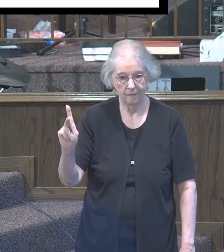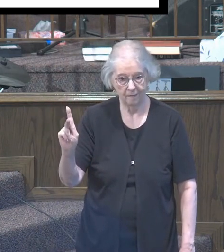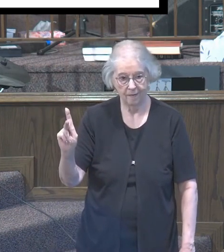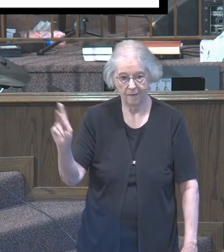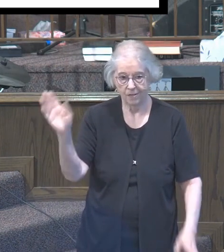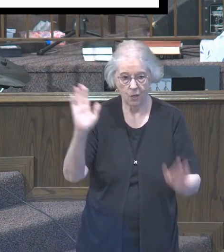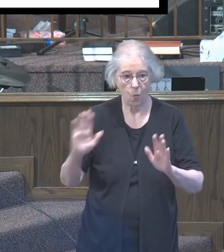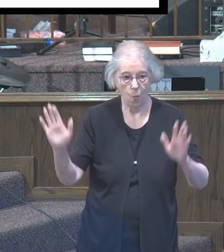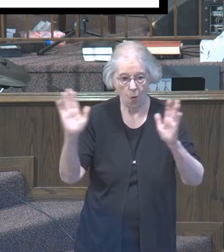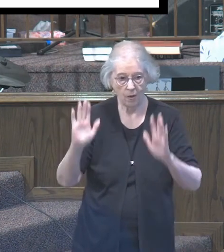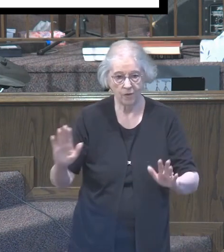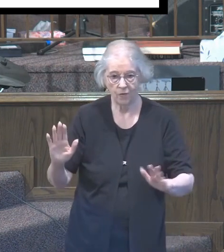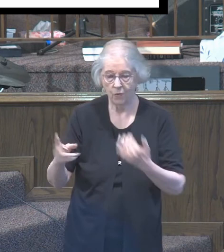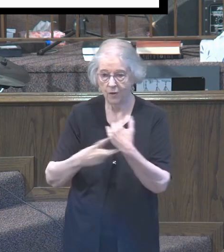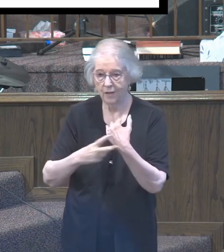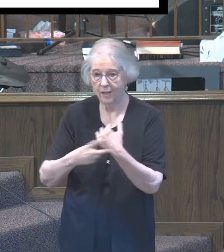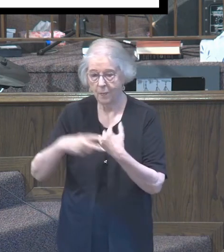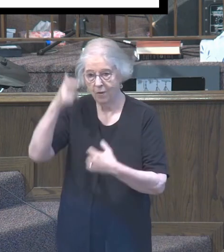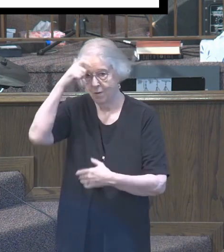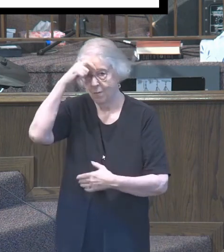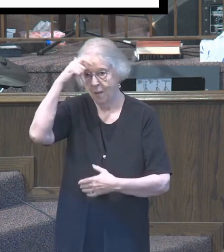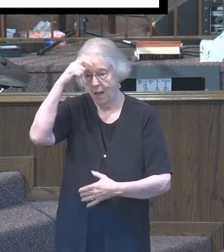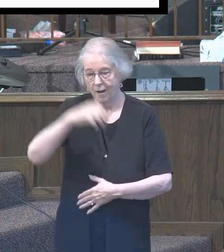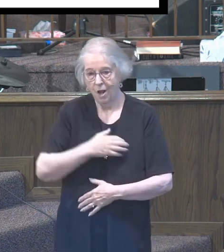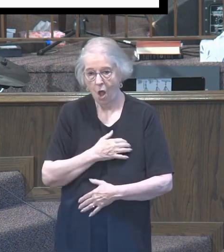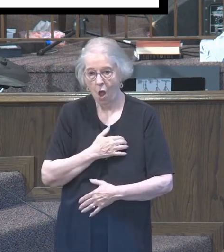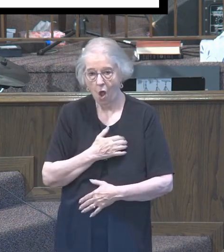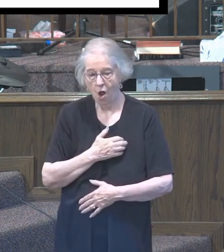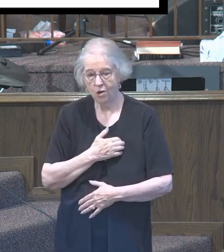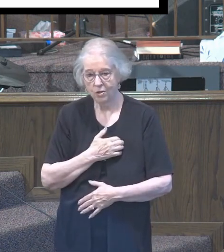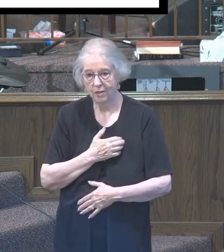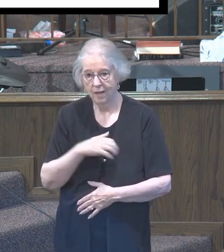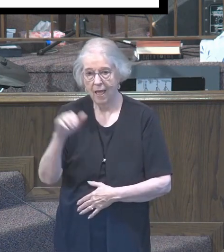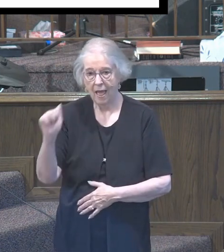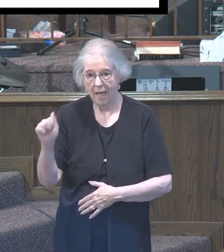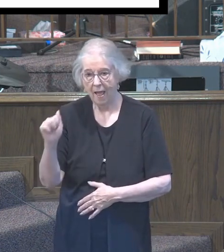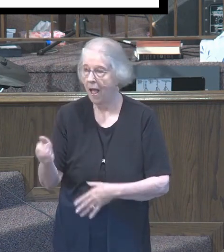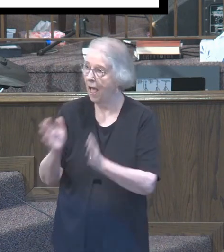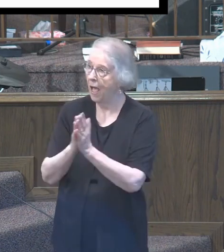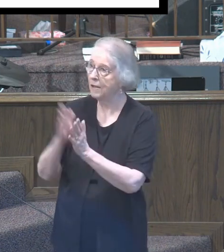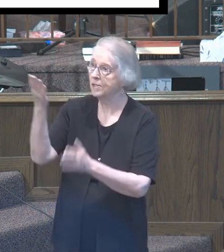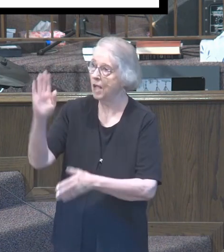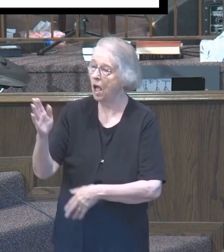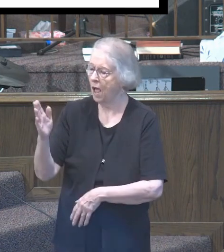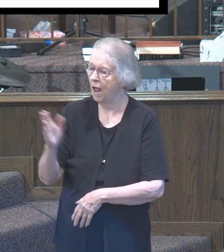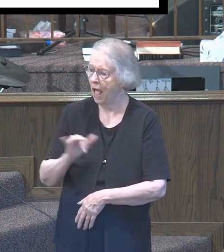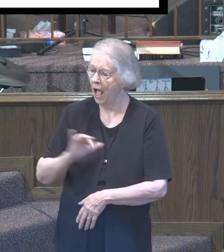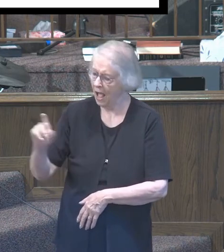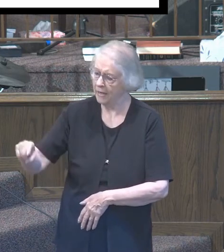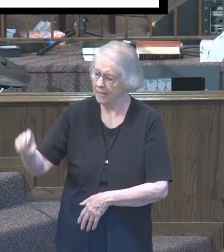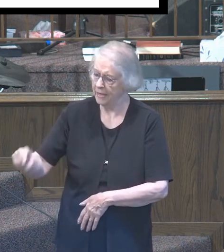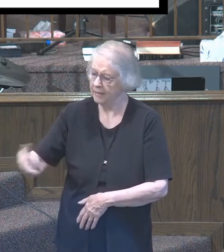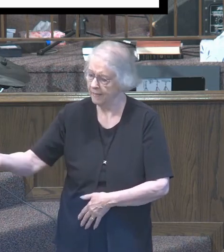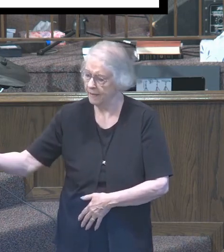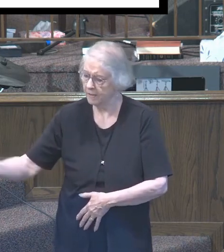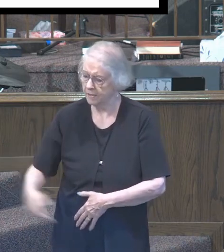will be even better? Here is a simple rule of thumb guide for behavior. Ask yourself